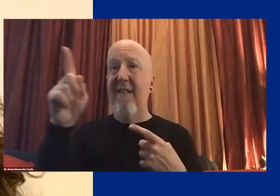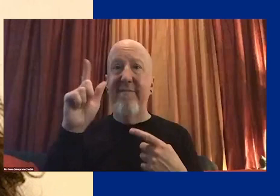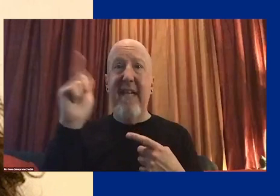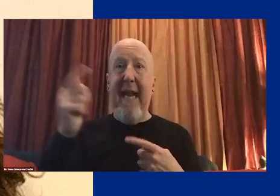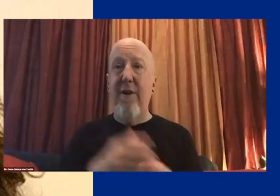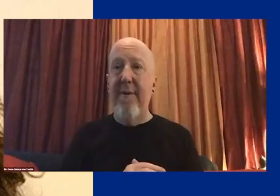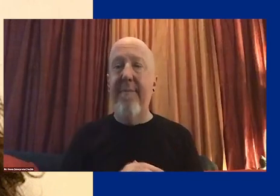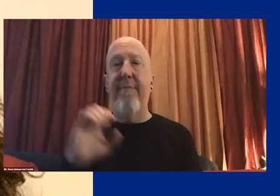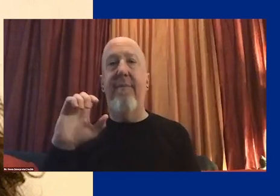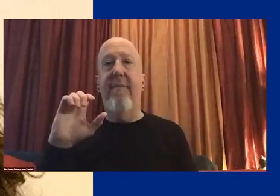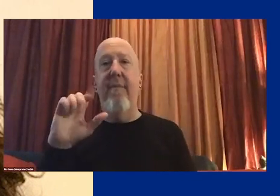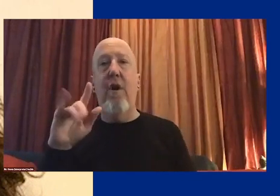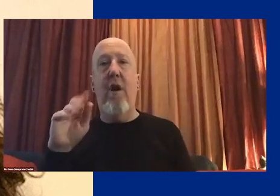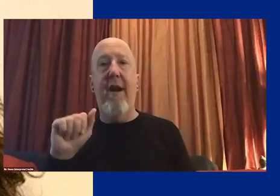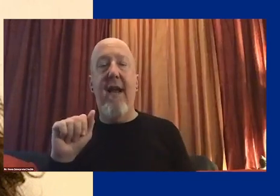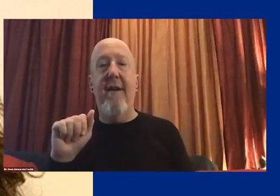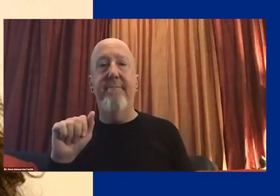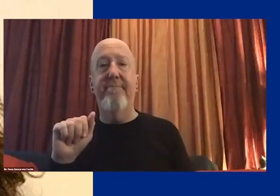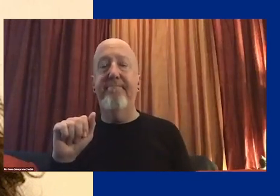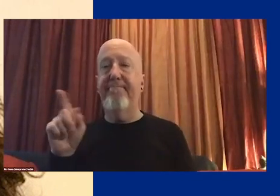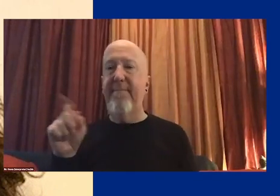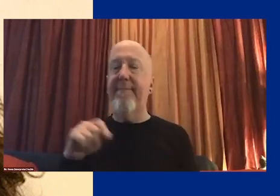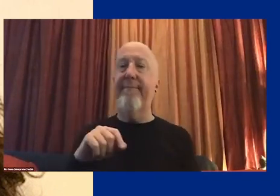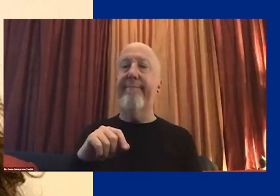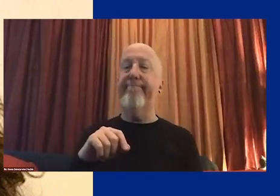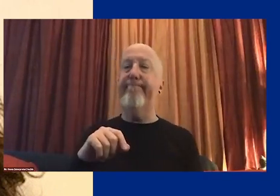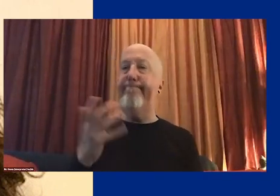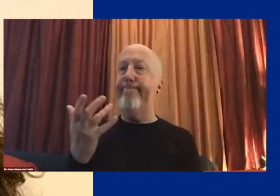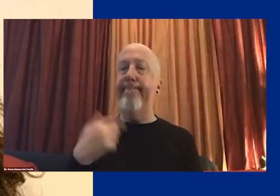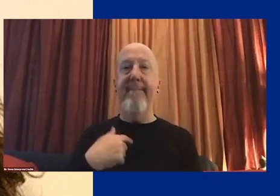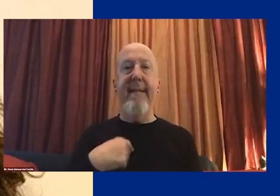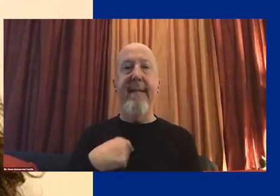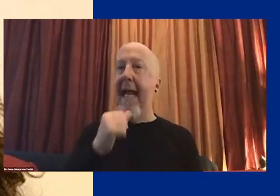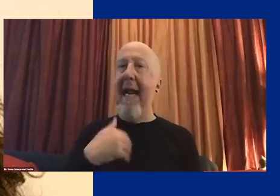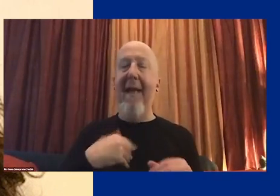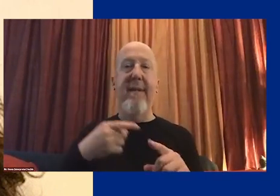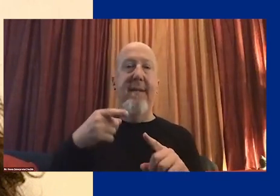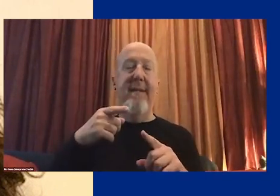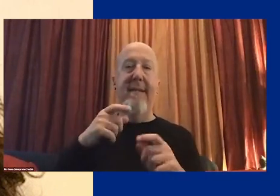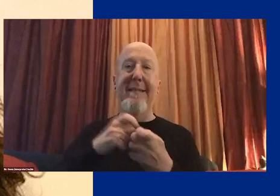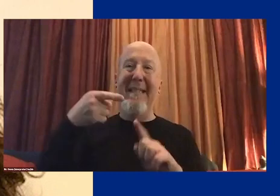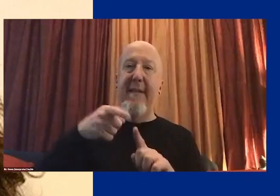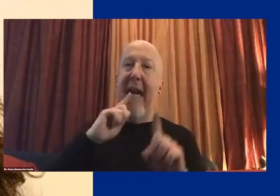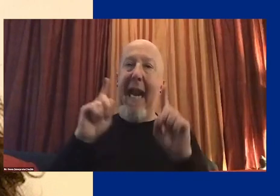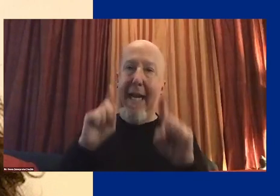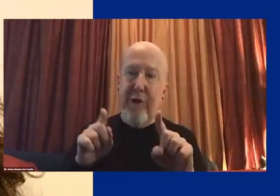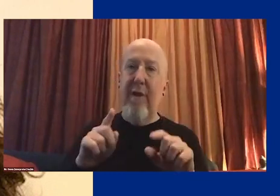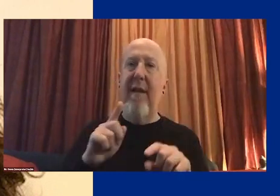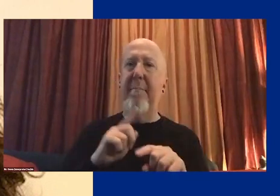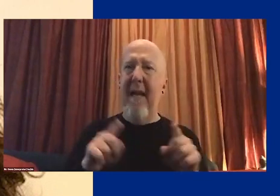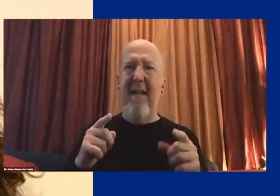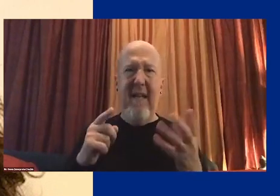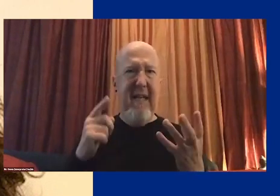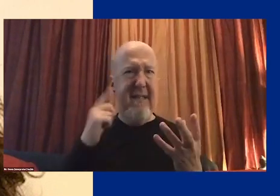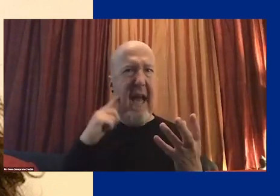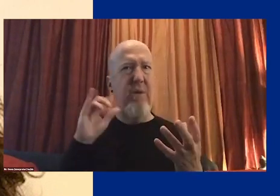This is Claudia. I don't have an exact answer, but it sounds like that is very necessary surgery